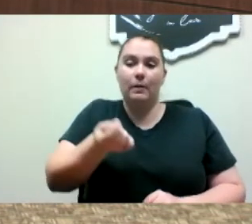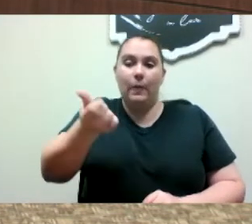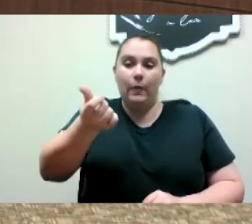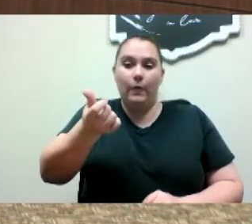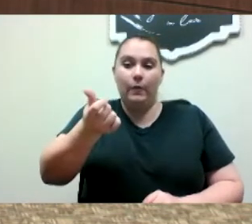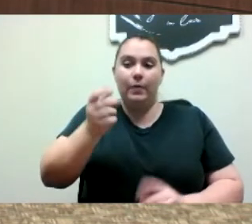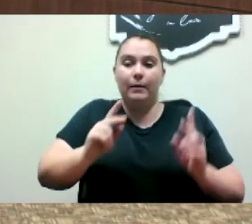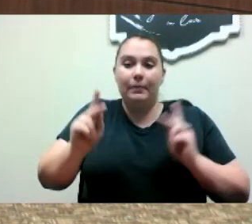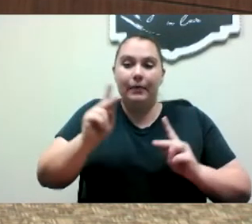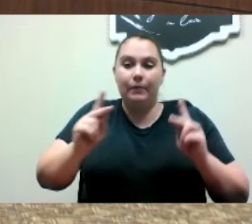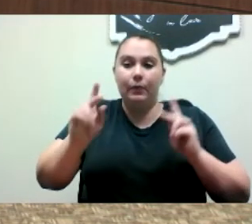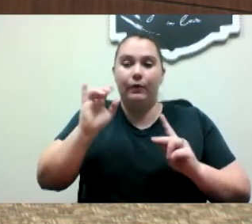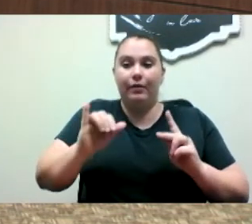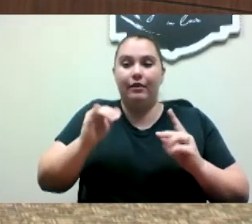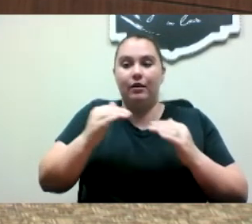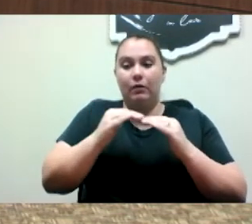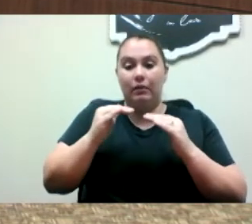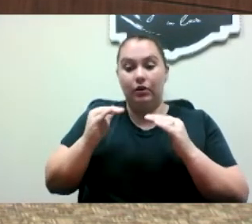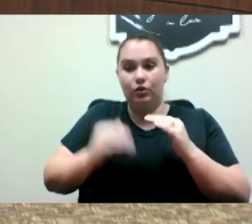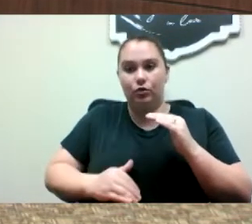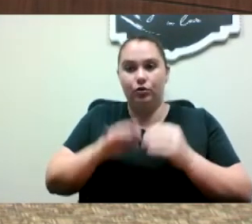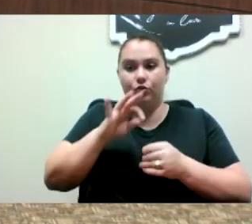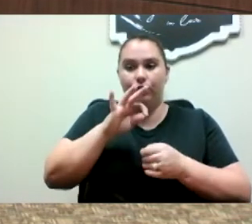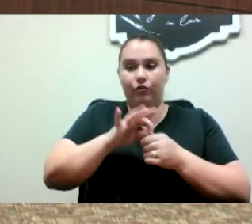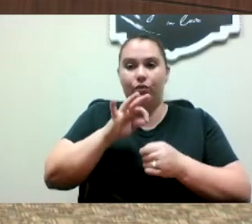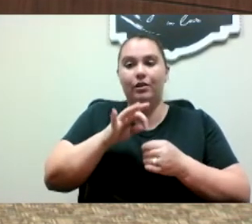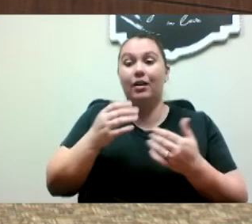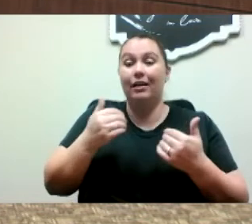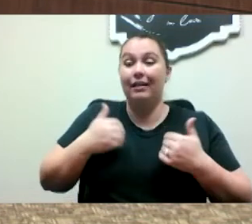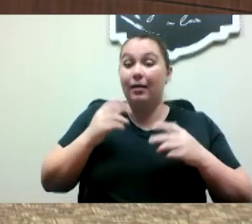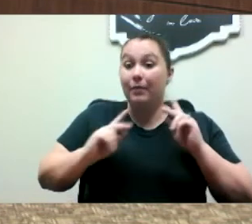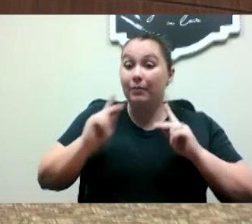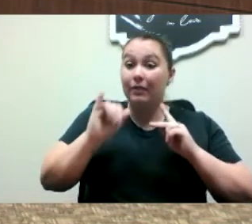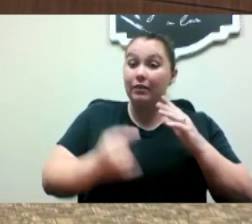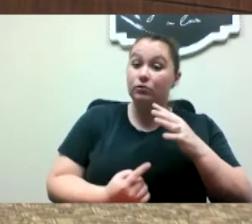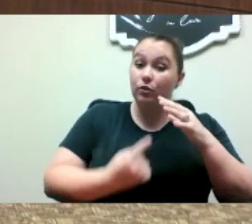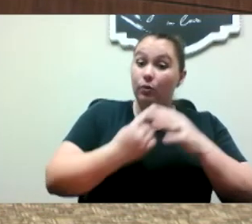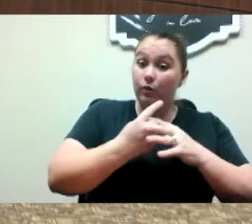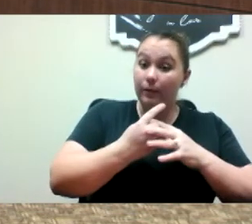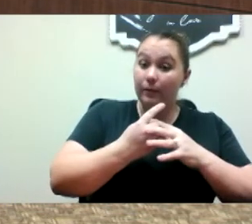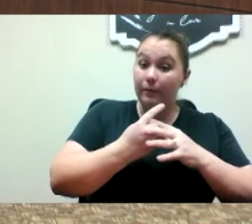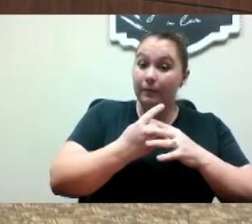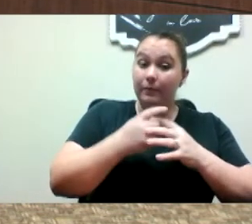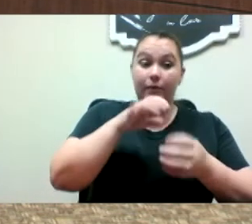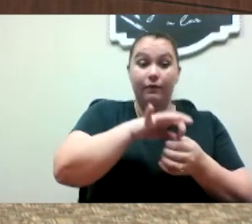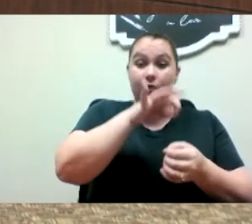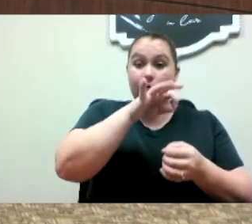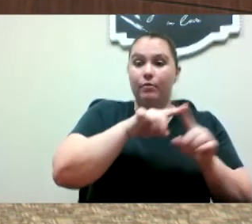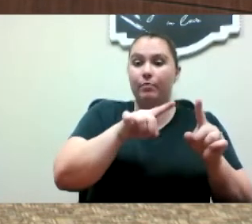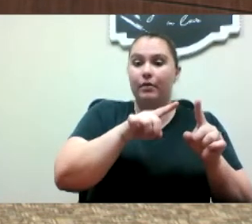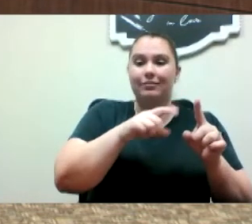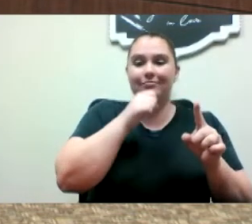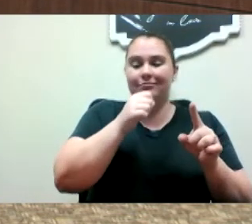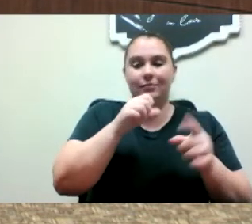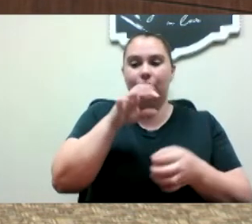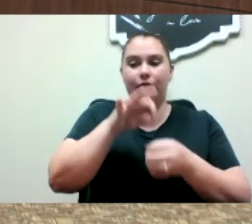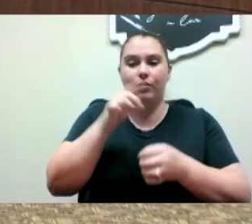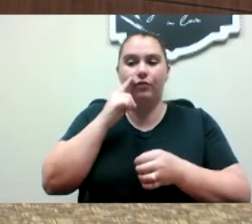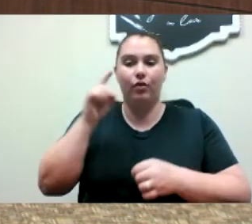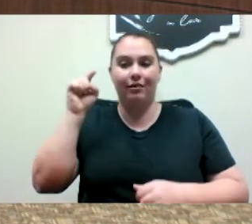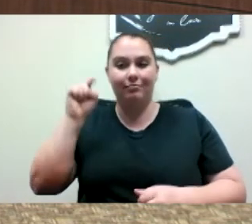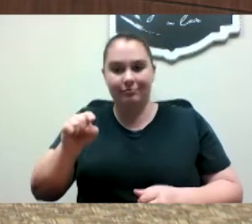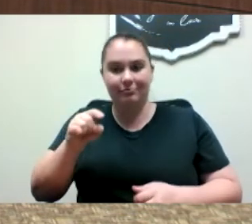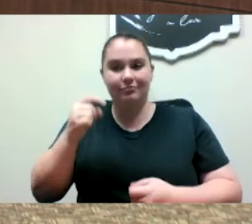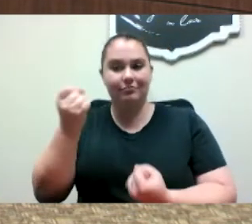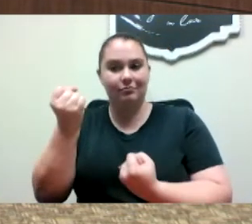were undervotes, we had 33 people who who voted but didn't cast a ballot on the proposition. I see,